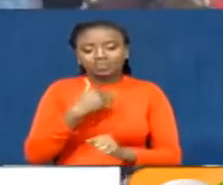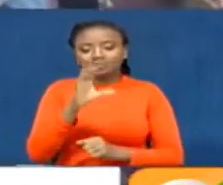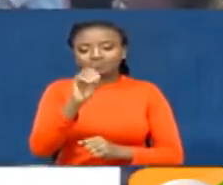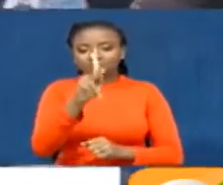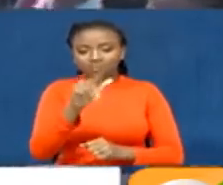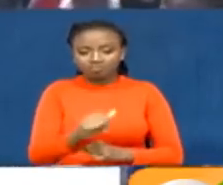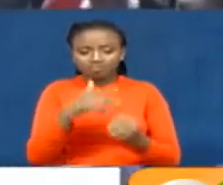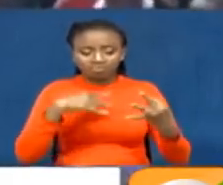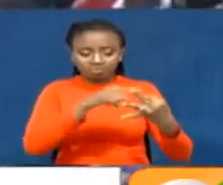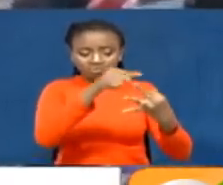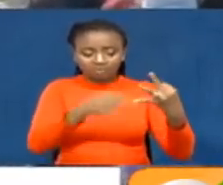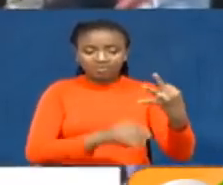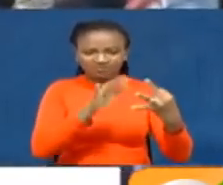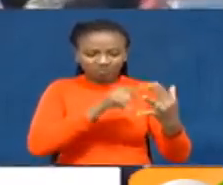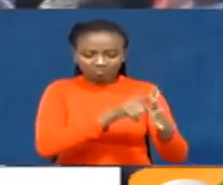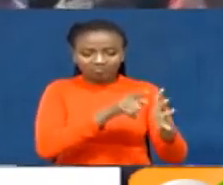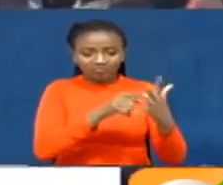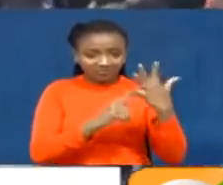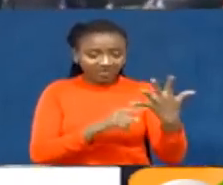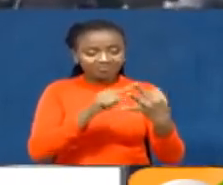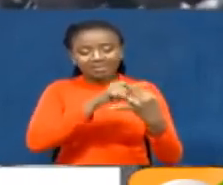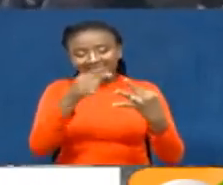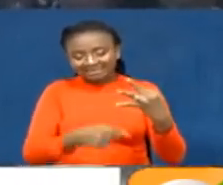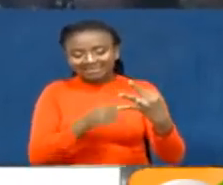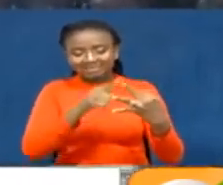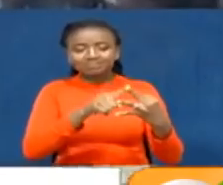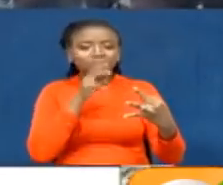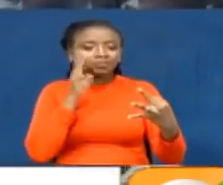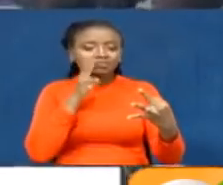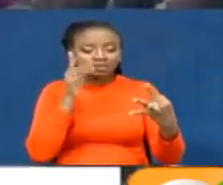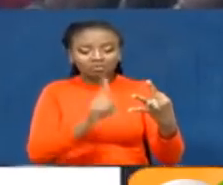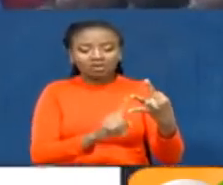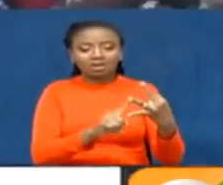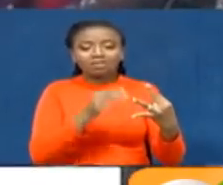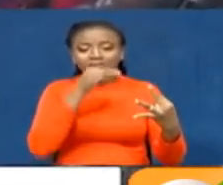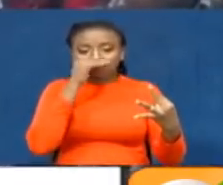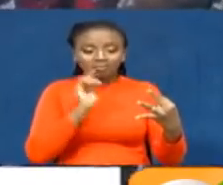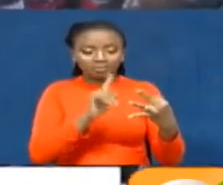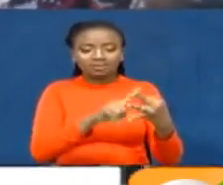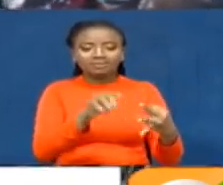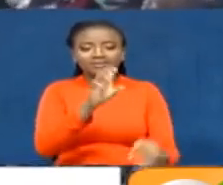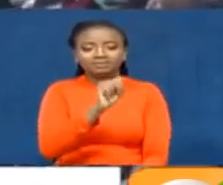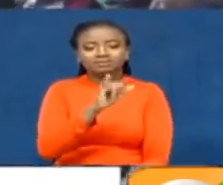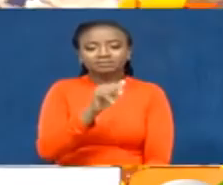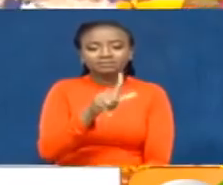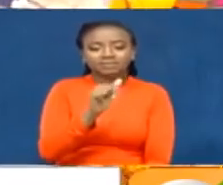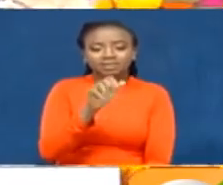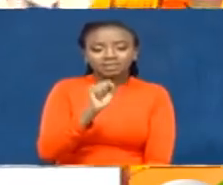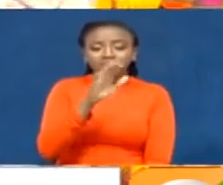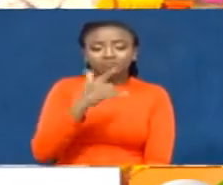Alliance, whose 3 out of 5 principals, Musalia Mudavadi, Moses Wetangula, and Cyrus Jirongo, hail from the